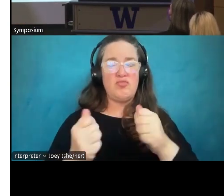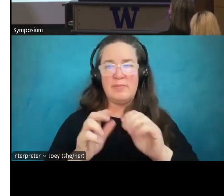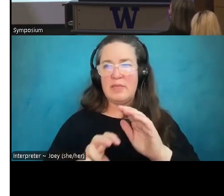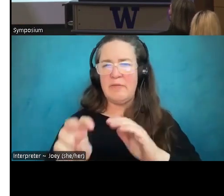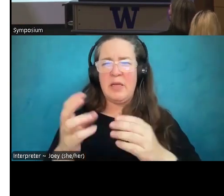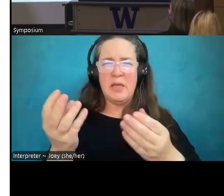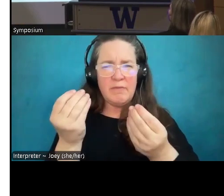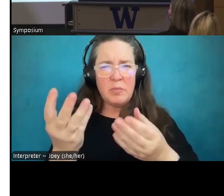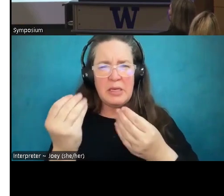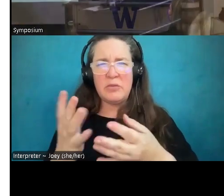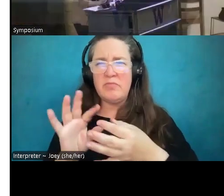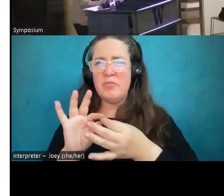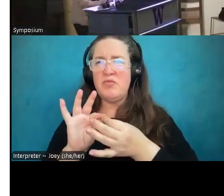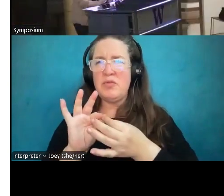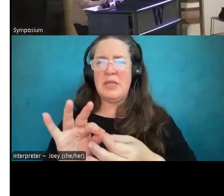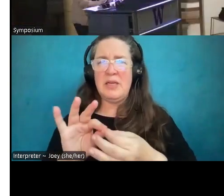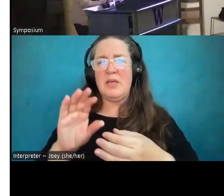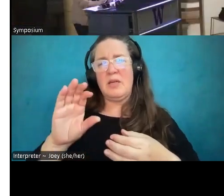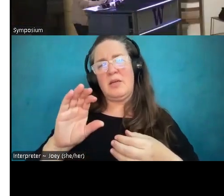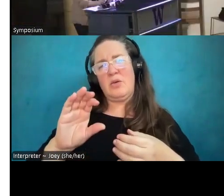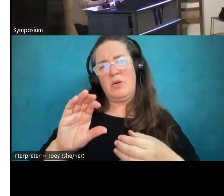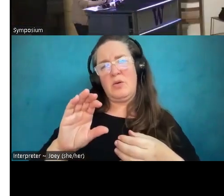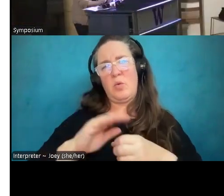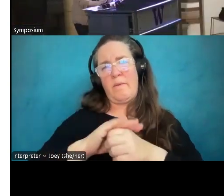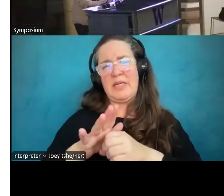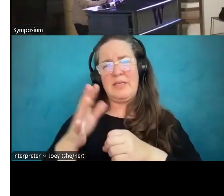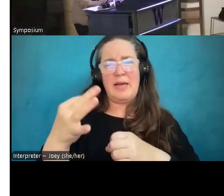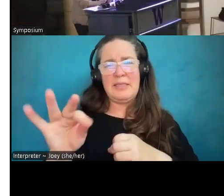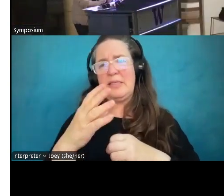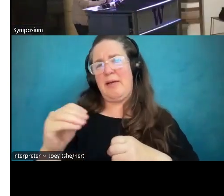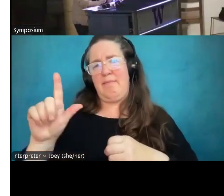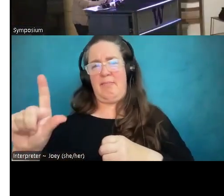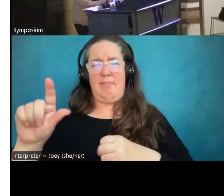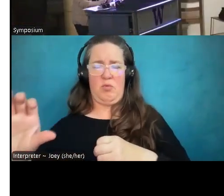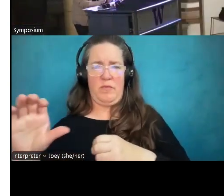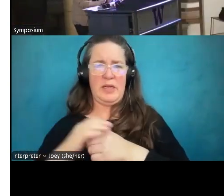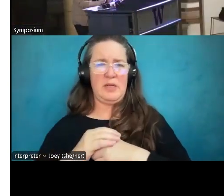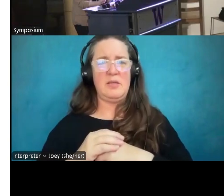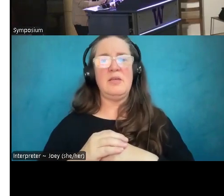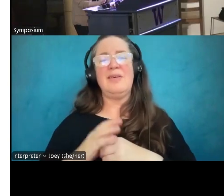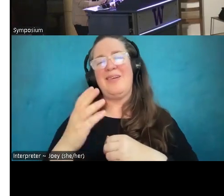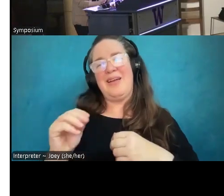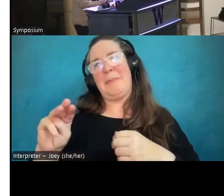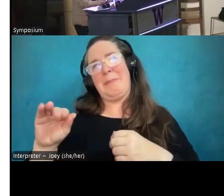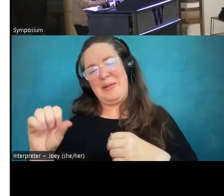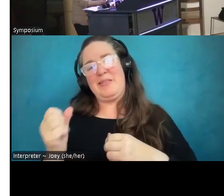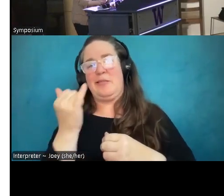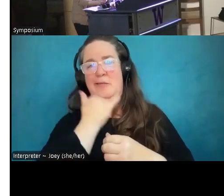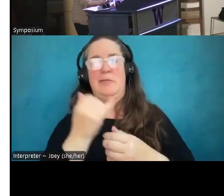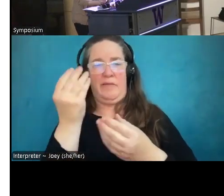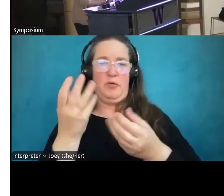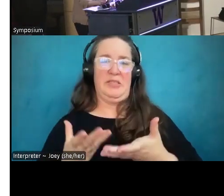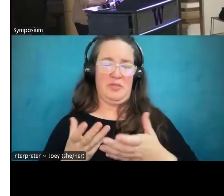COVID. So understanding mood in the context of long COVID and how to support it is really important.